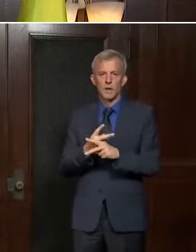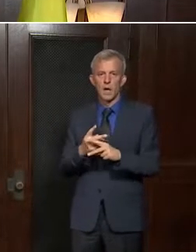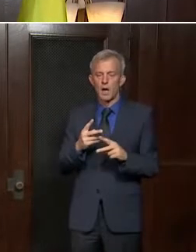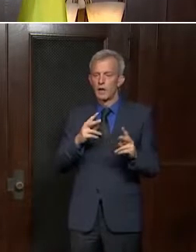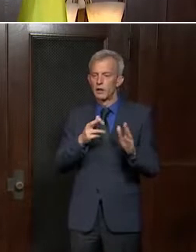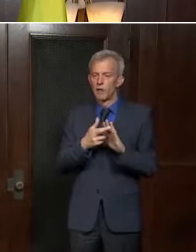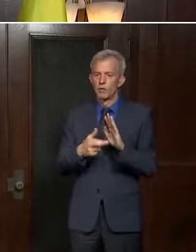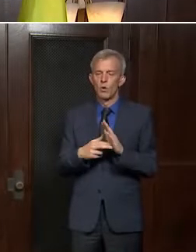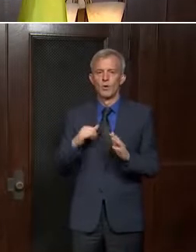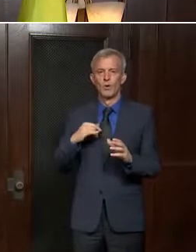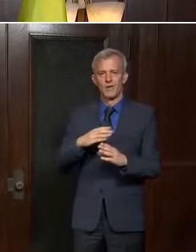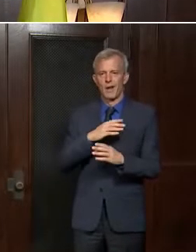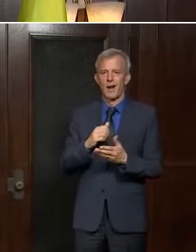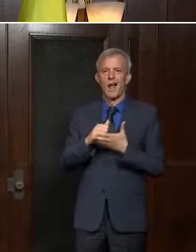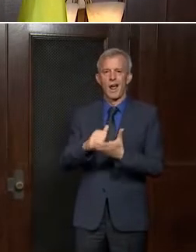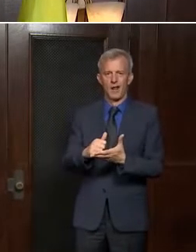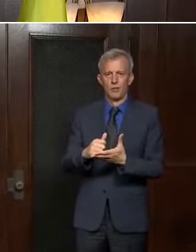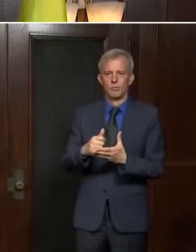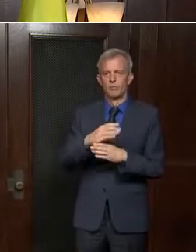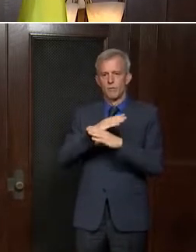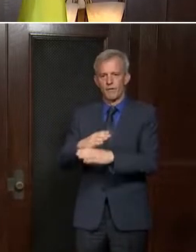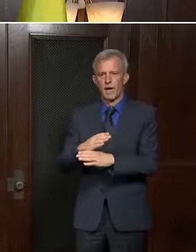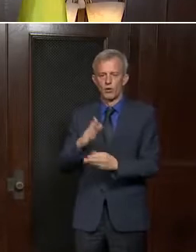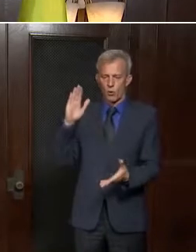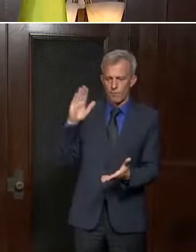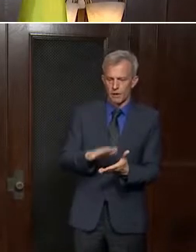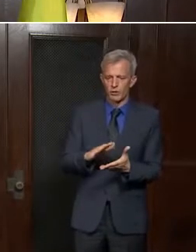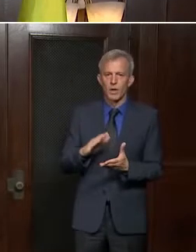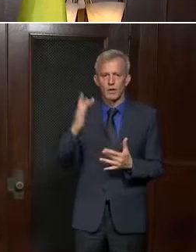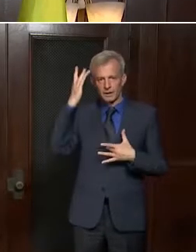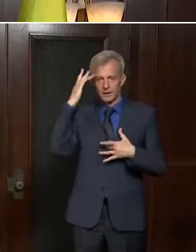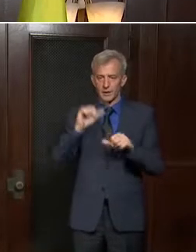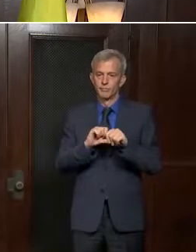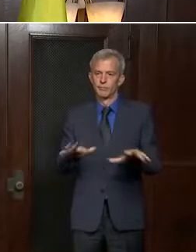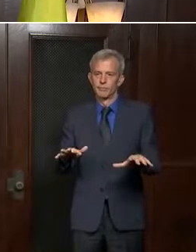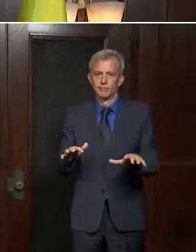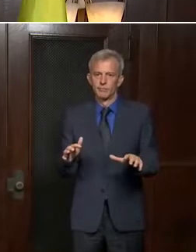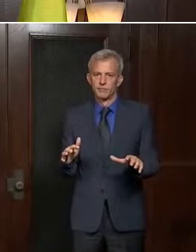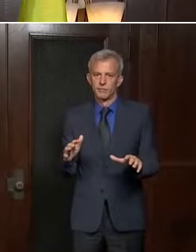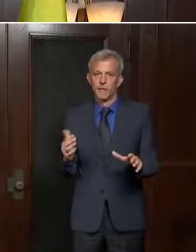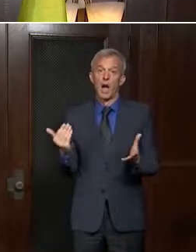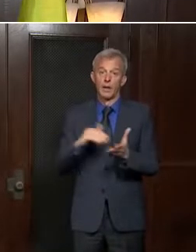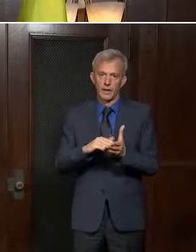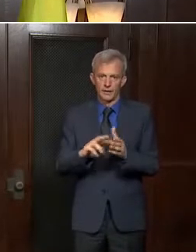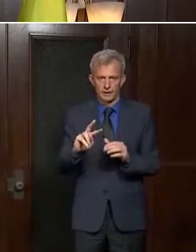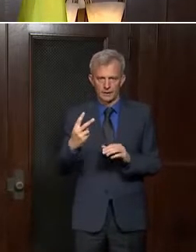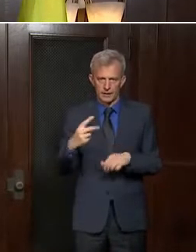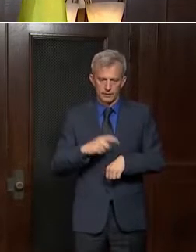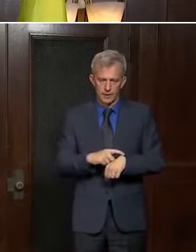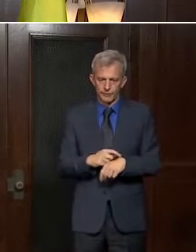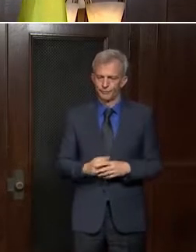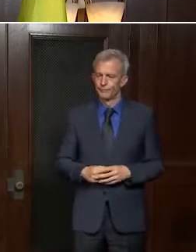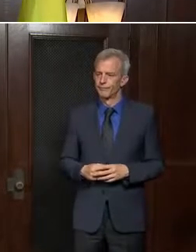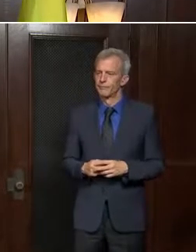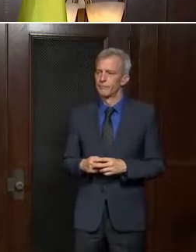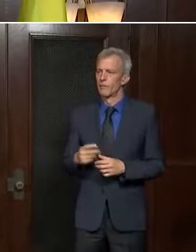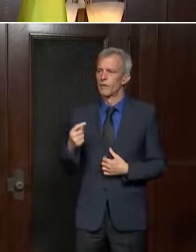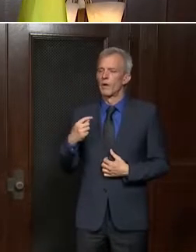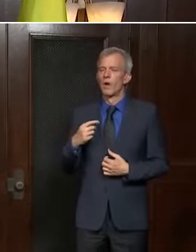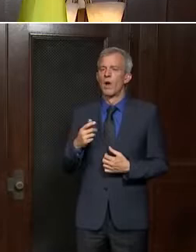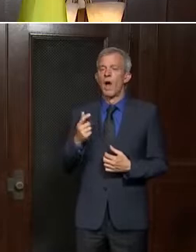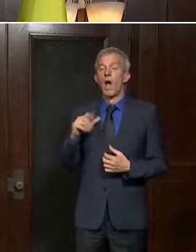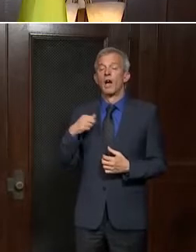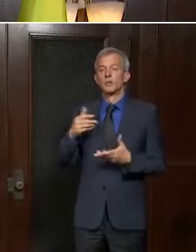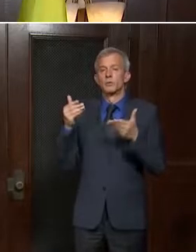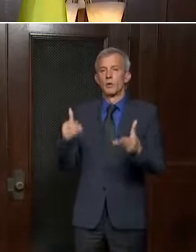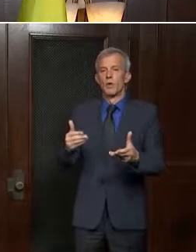or mitigating its resurgence. As we move forward, data and evidence will guide every one of our decisions. And I